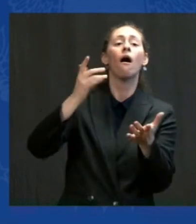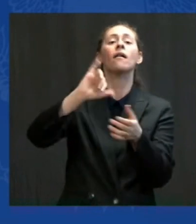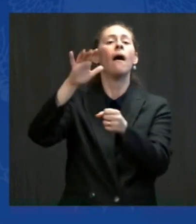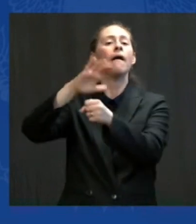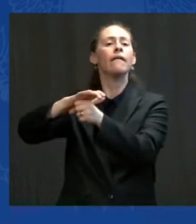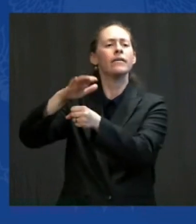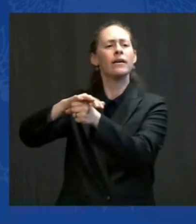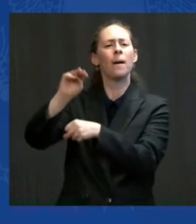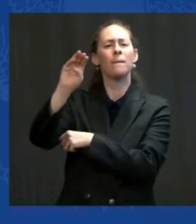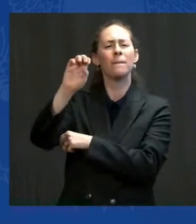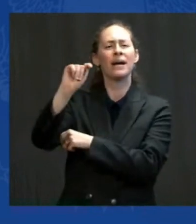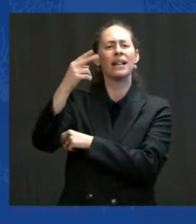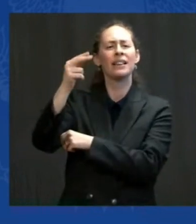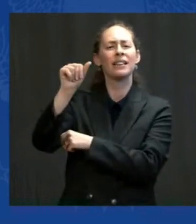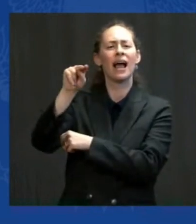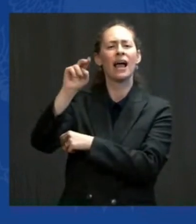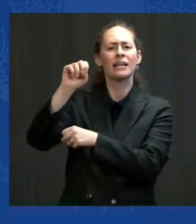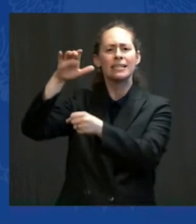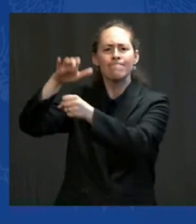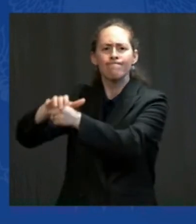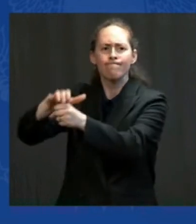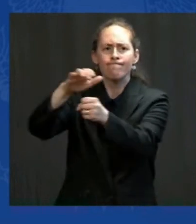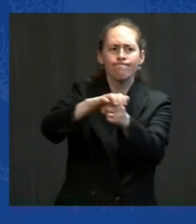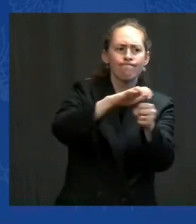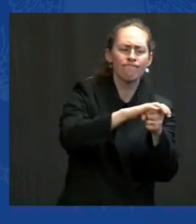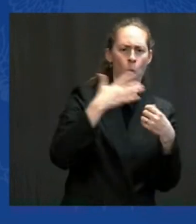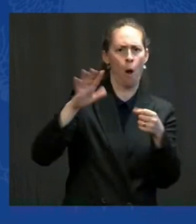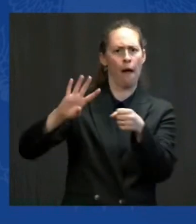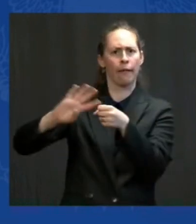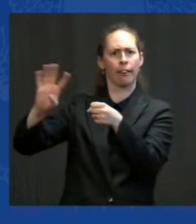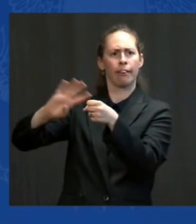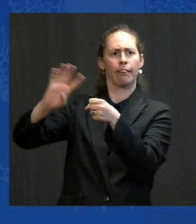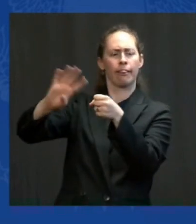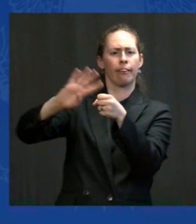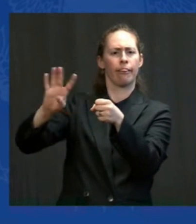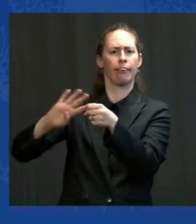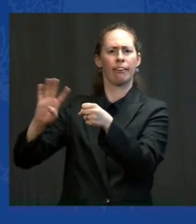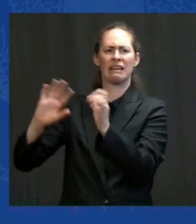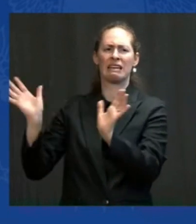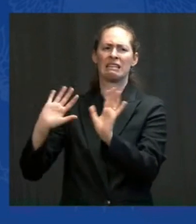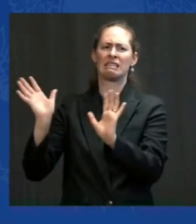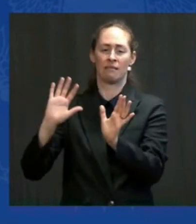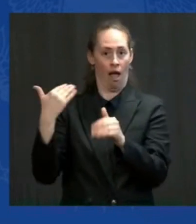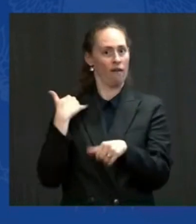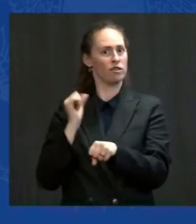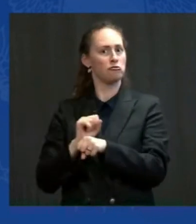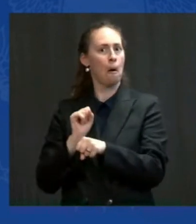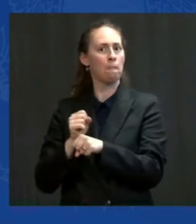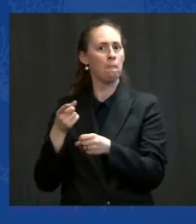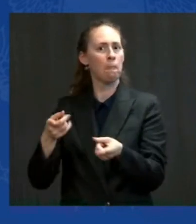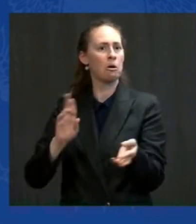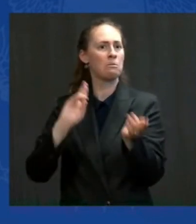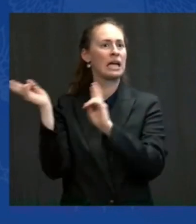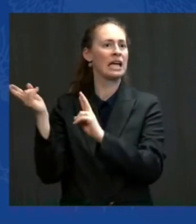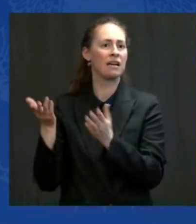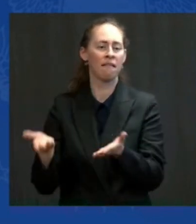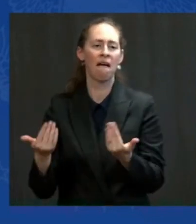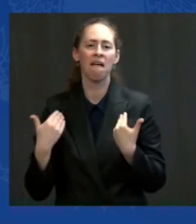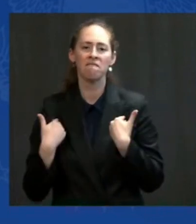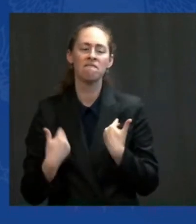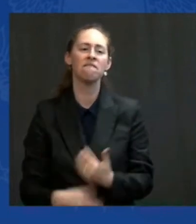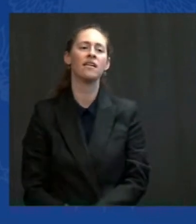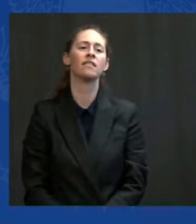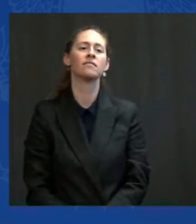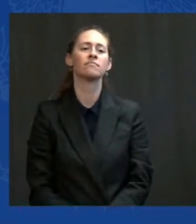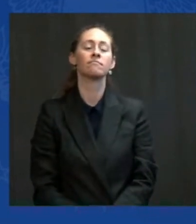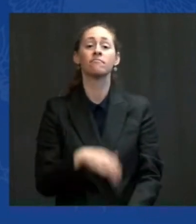devastating. And the wages to cap these wells are the same wages it took to dig the wells,